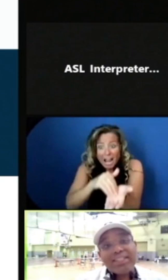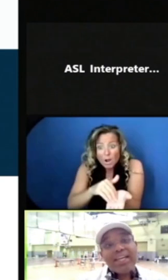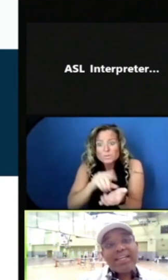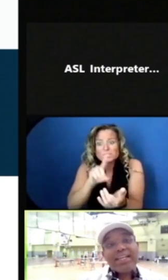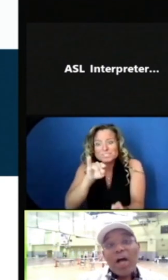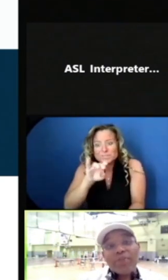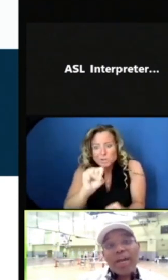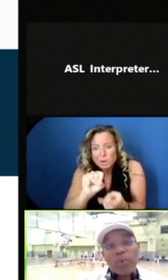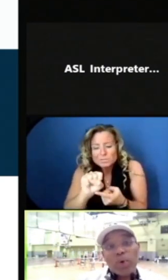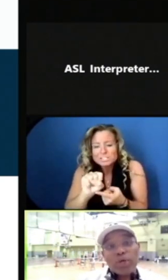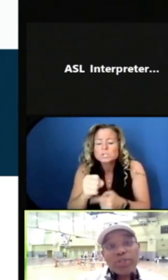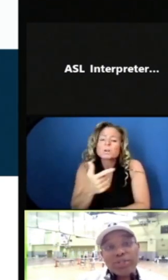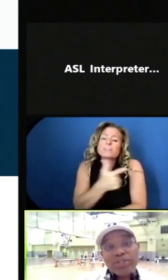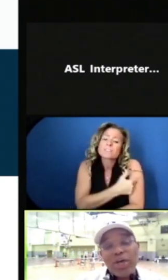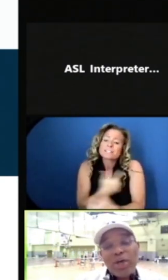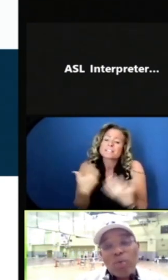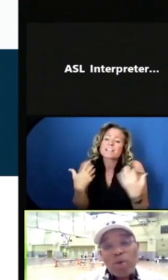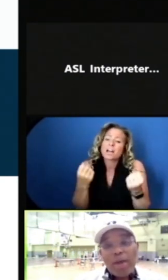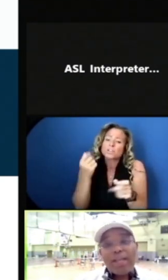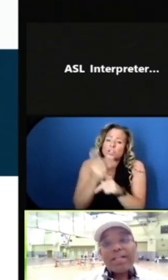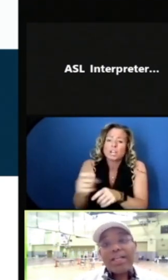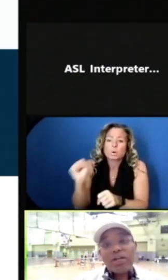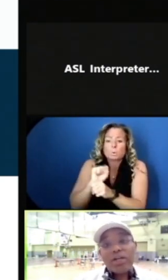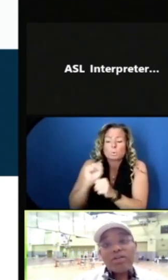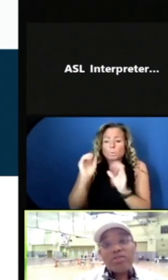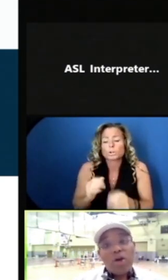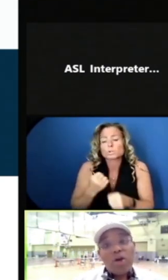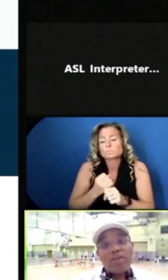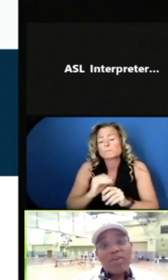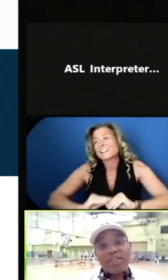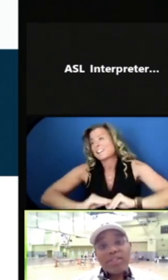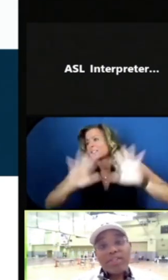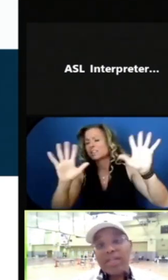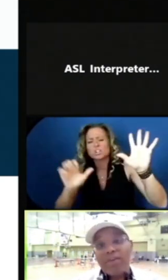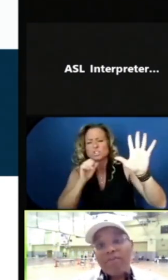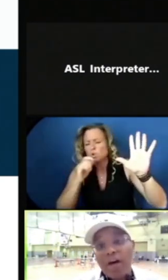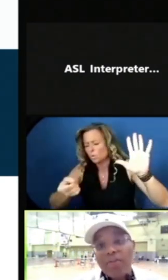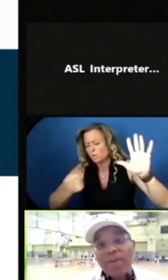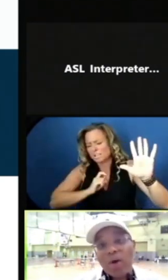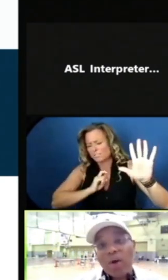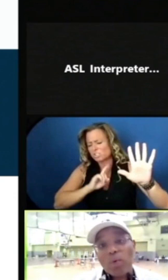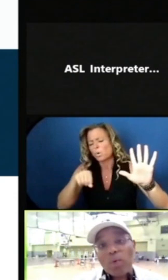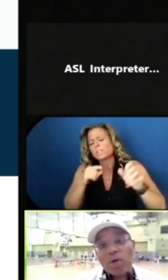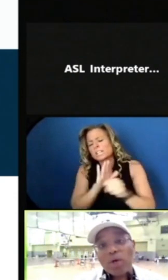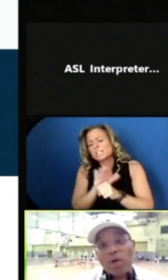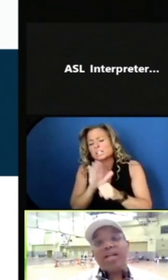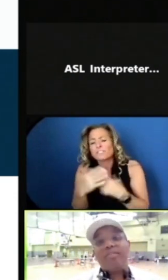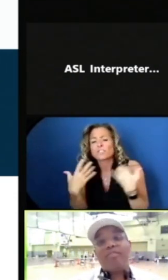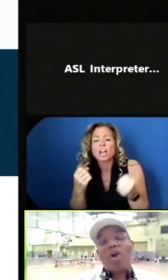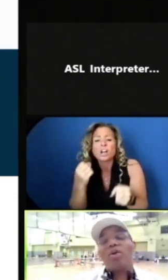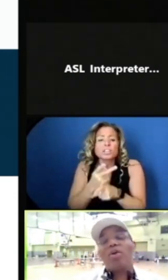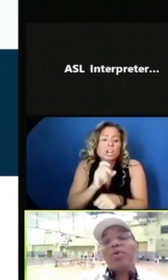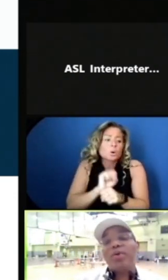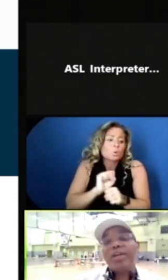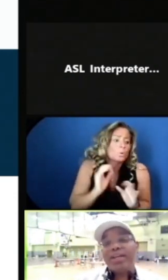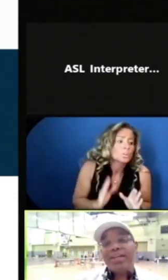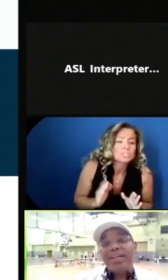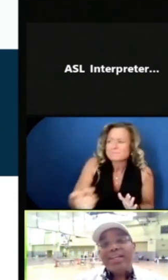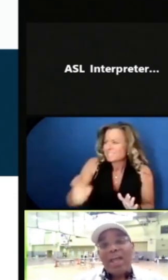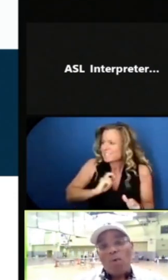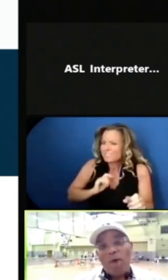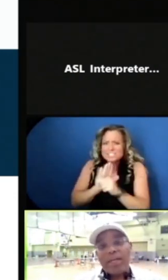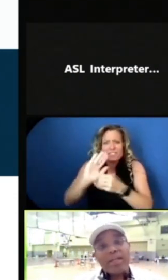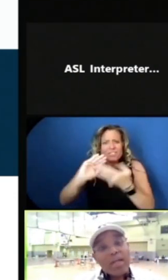had vaccinated healthcare workers, we made it clear, don't give us just enough for healthcare workers, give us enough for our